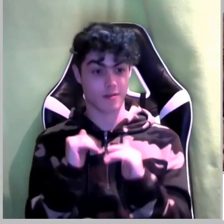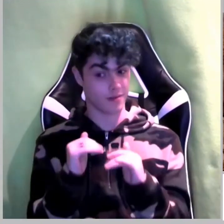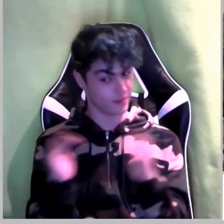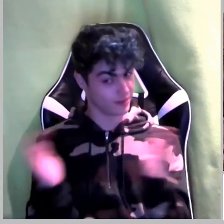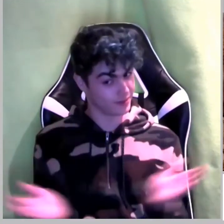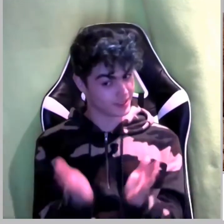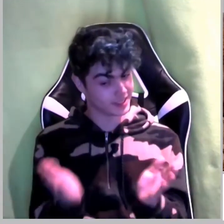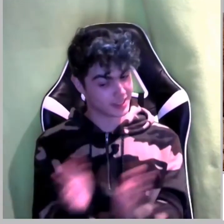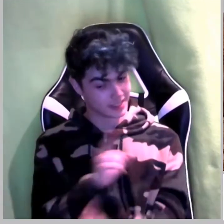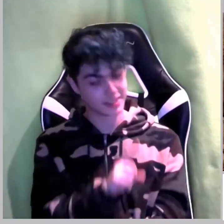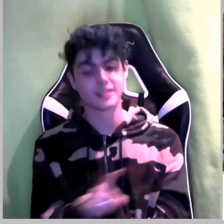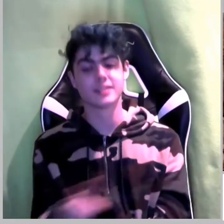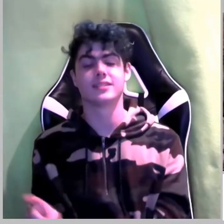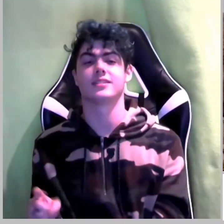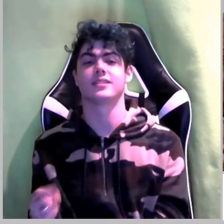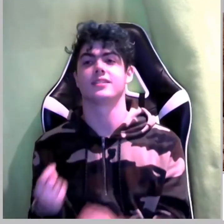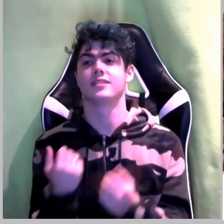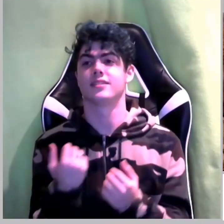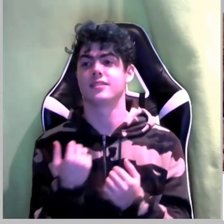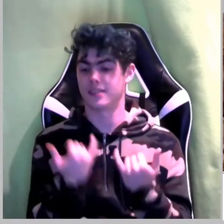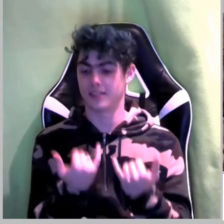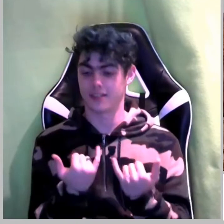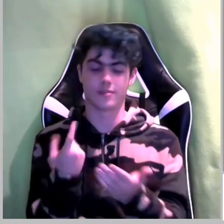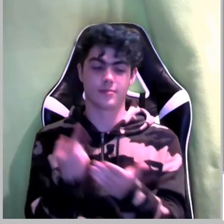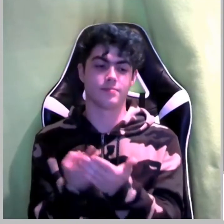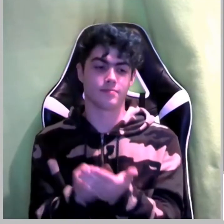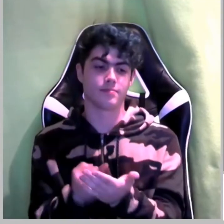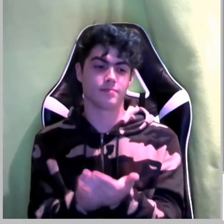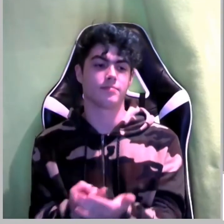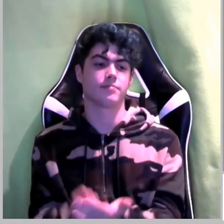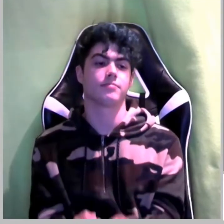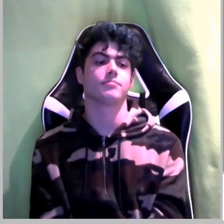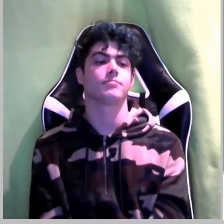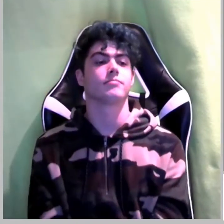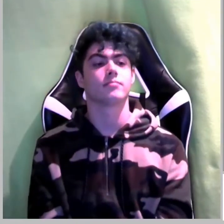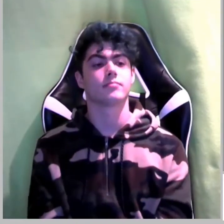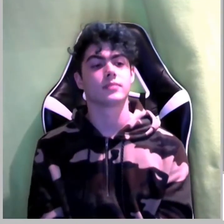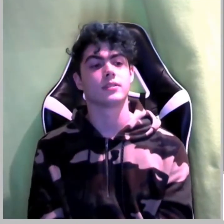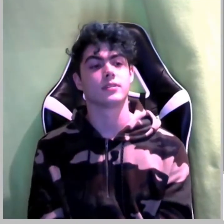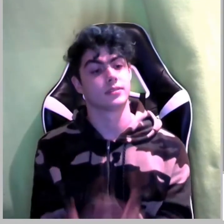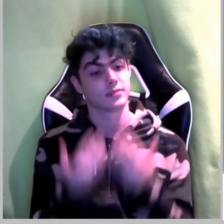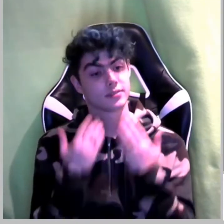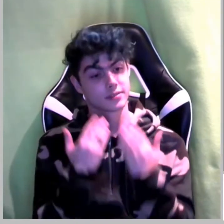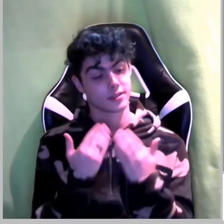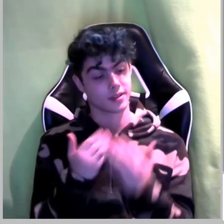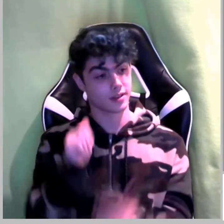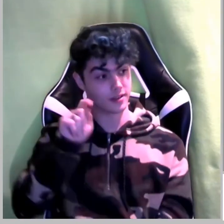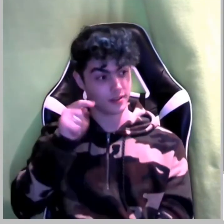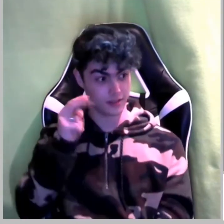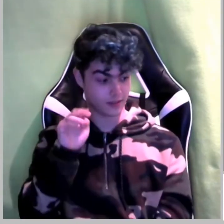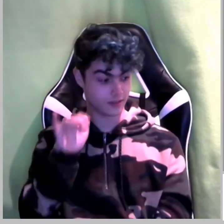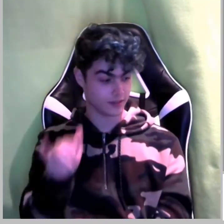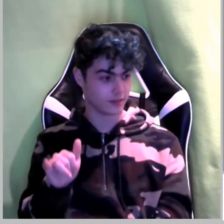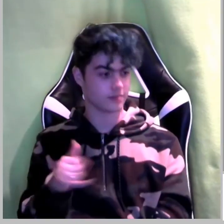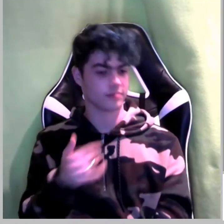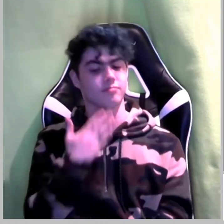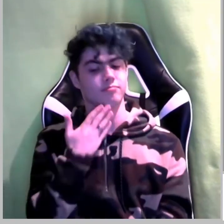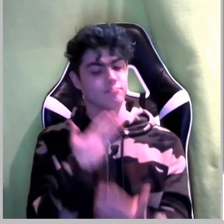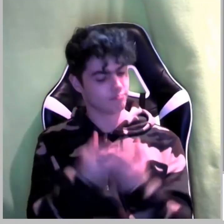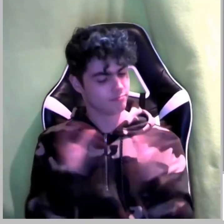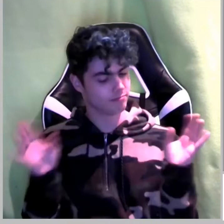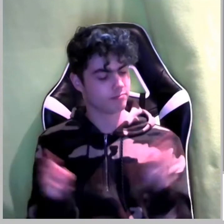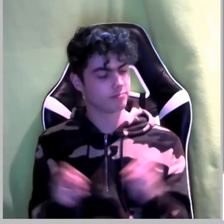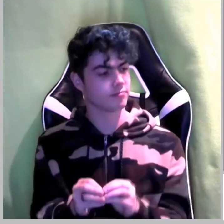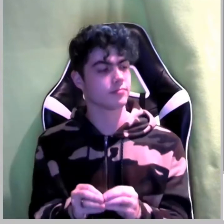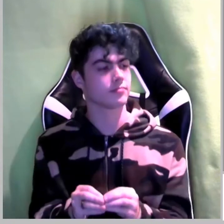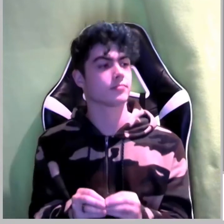on to our small group discussion. Thank you so much, Anthony. All right. Appreciate the summary. So hold tight while we